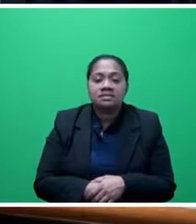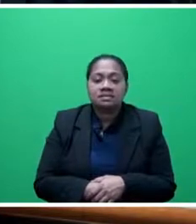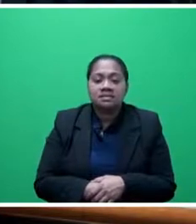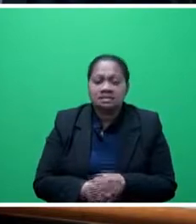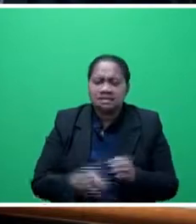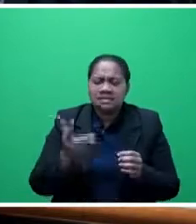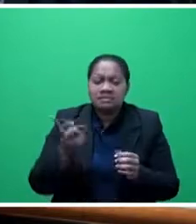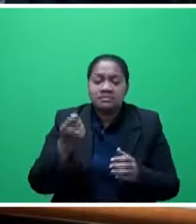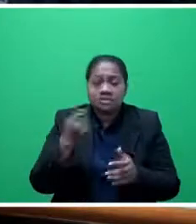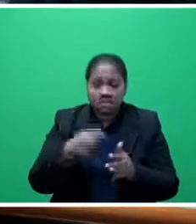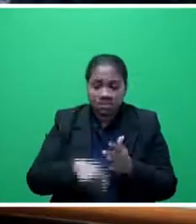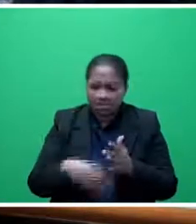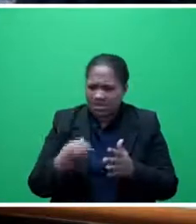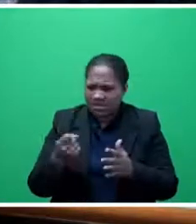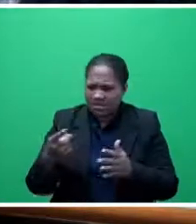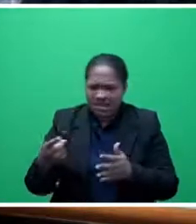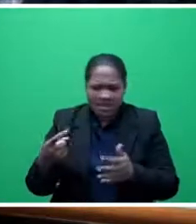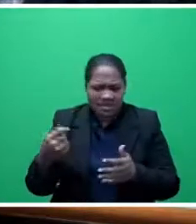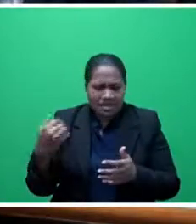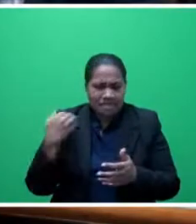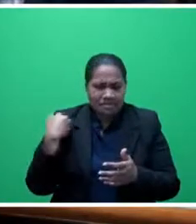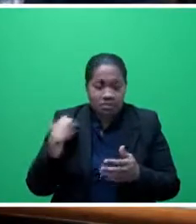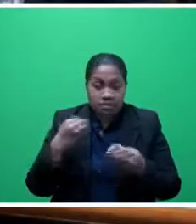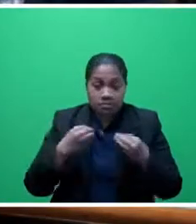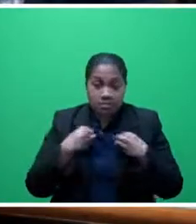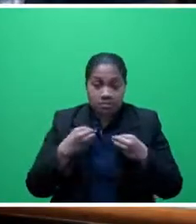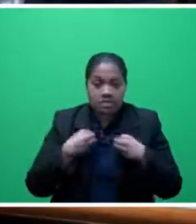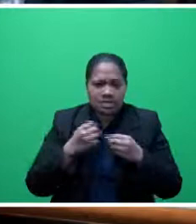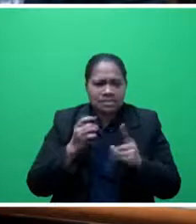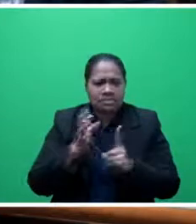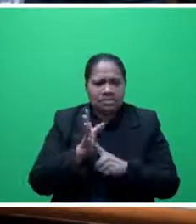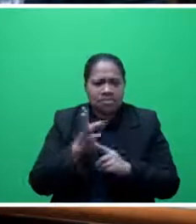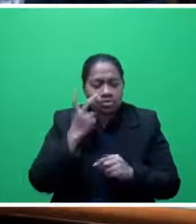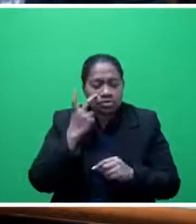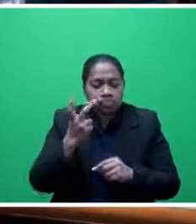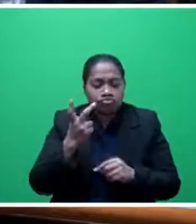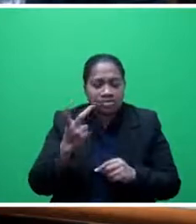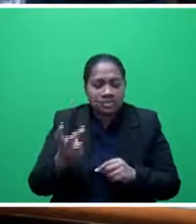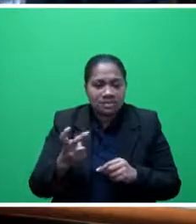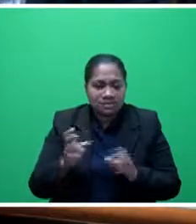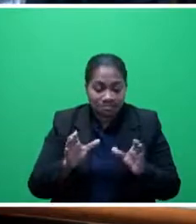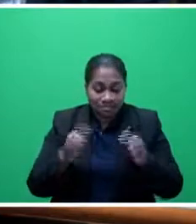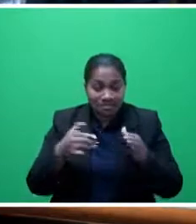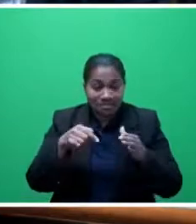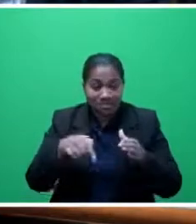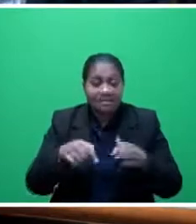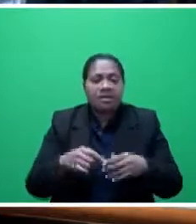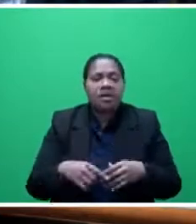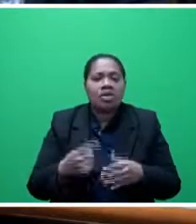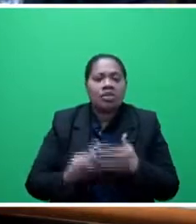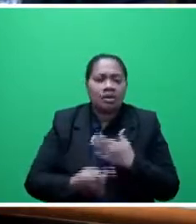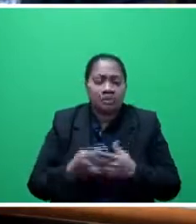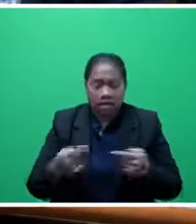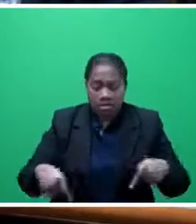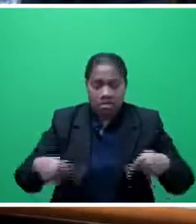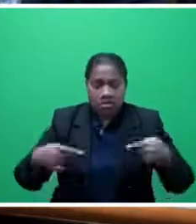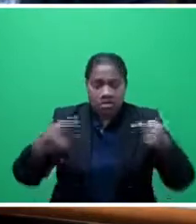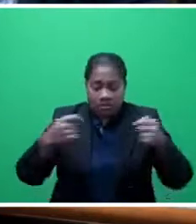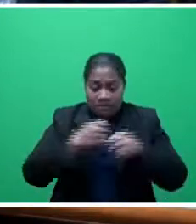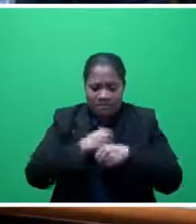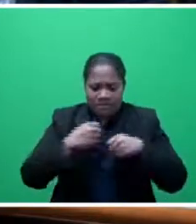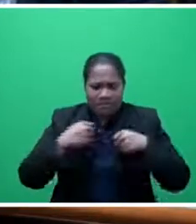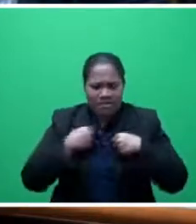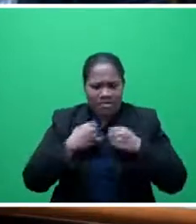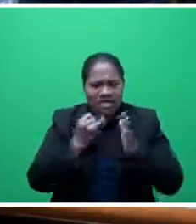businesses, especially on the tourism industry, the competitiveness of our industry even before